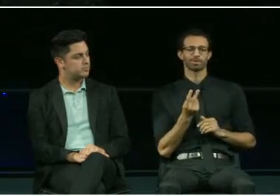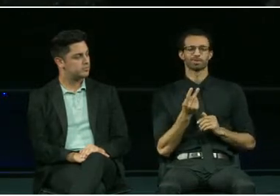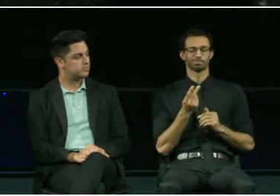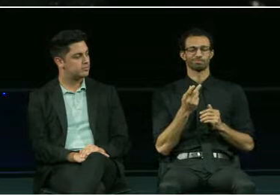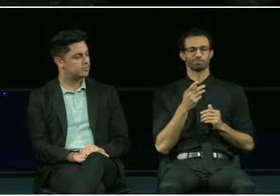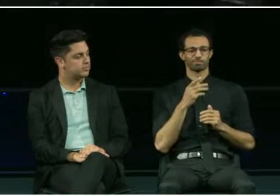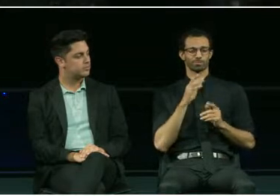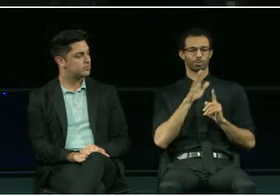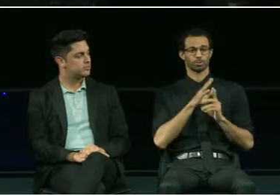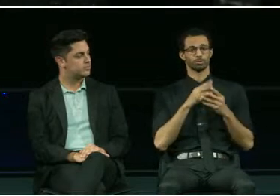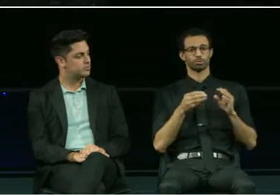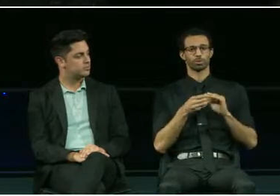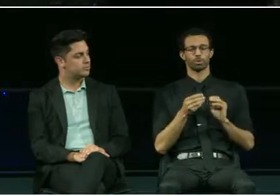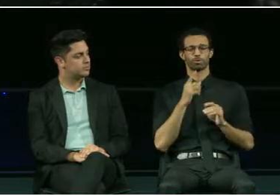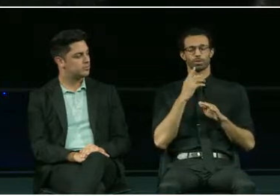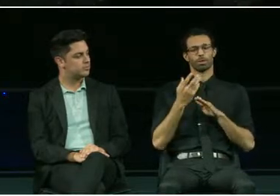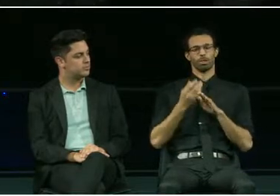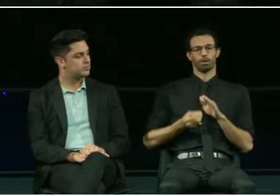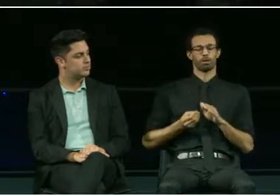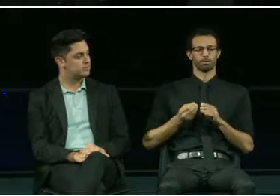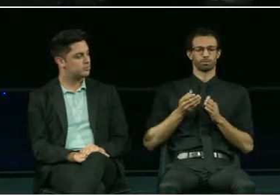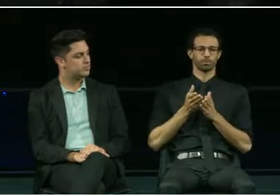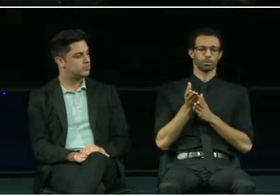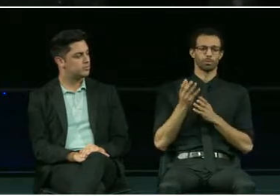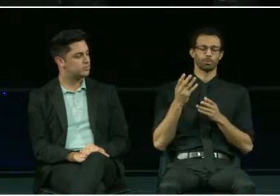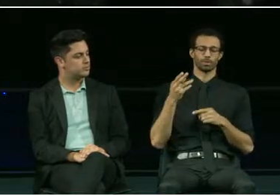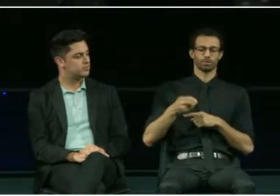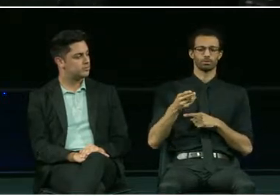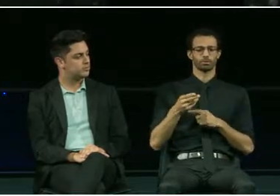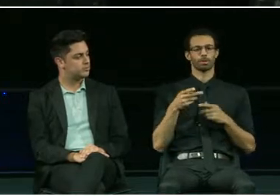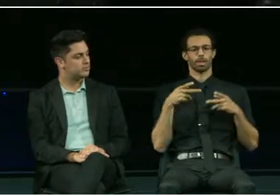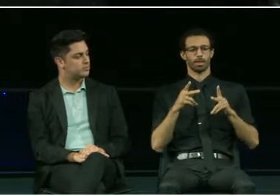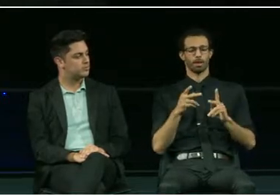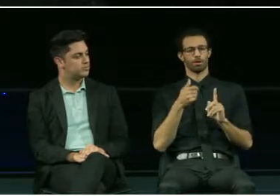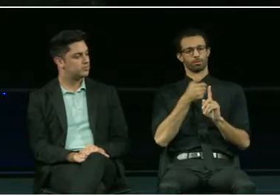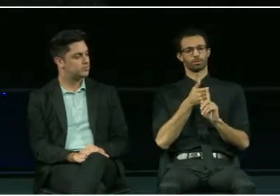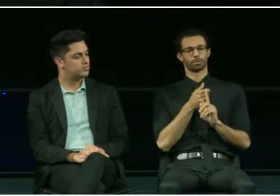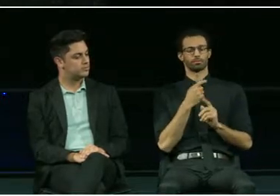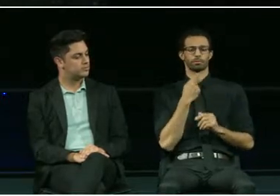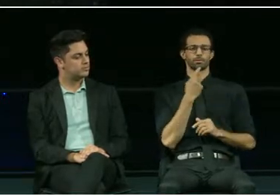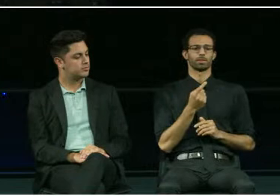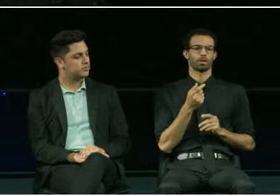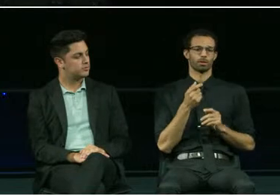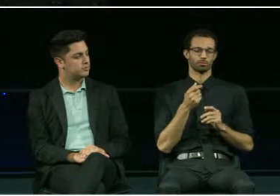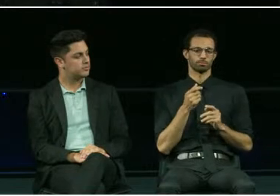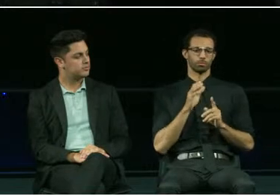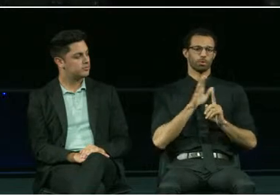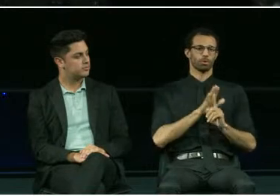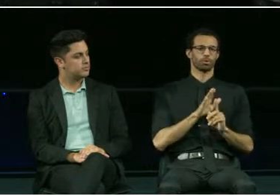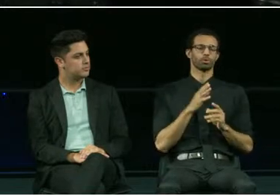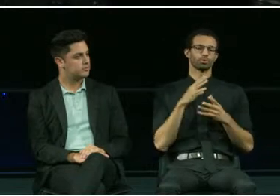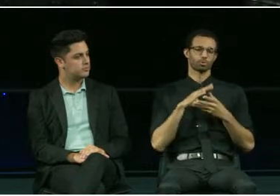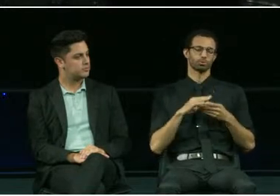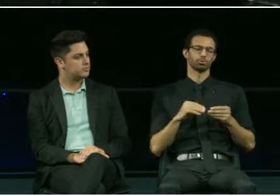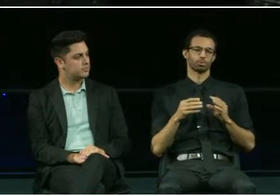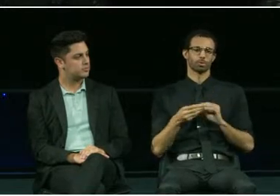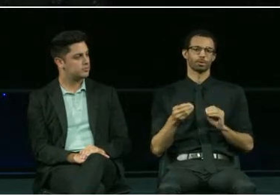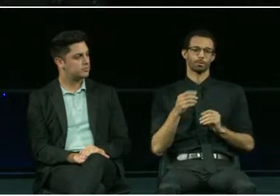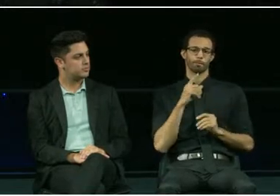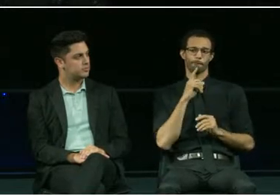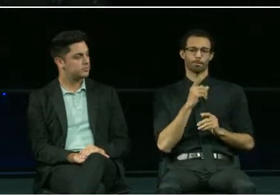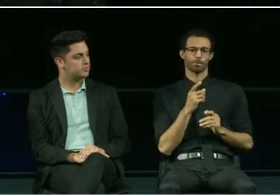So we wanted to restore her agency, let her tell her story as much as possible. So that really dictated our